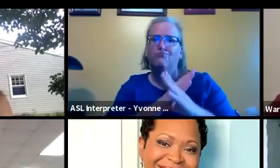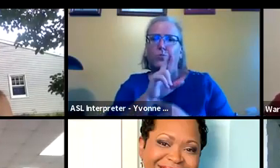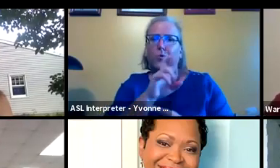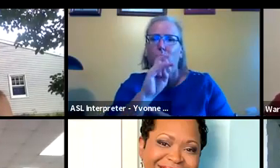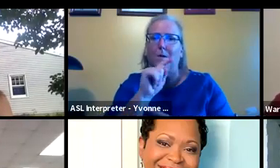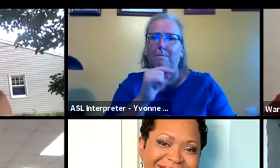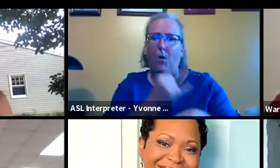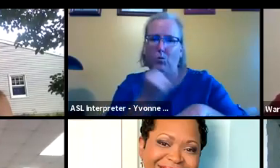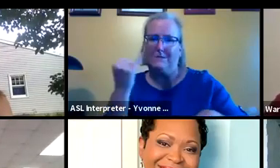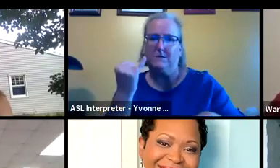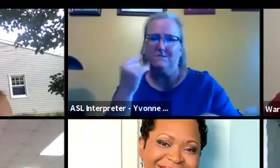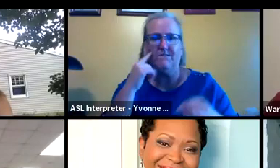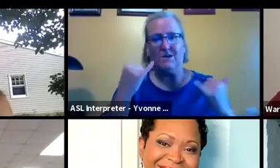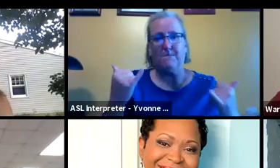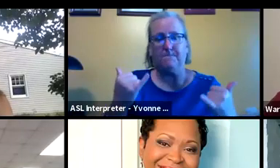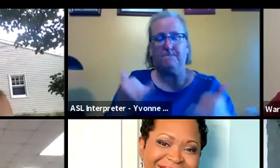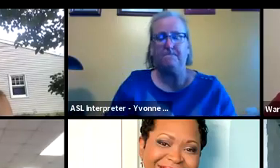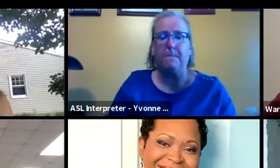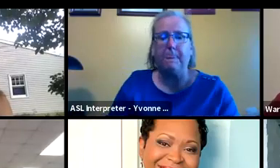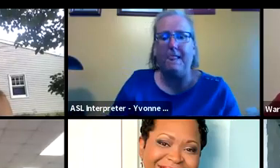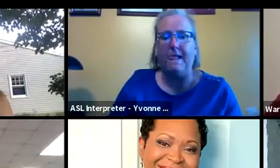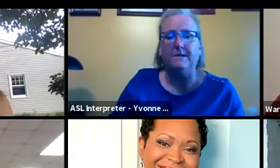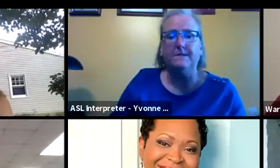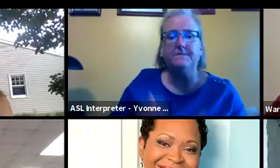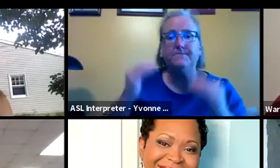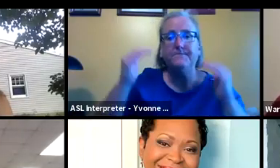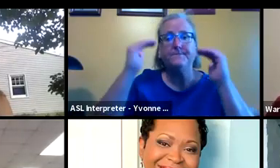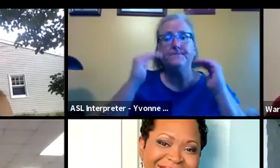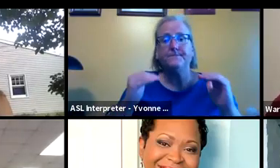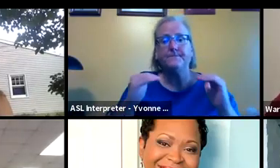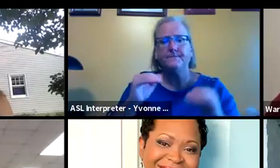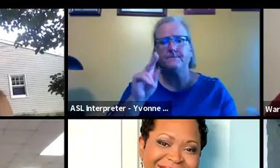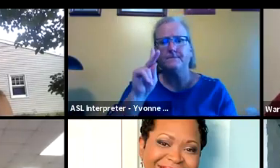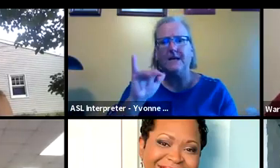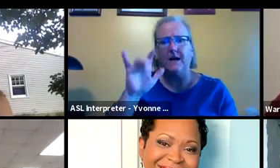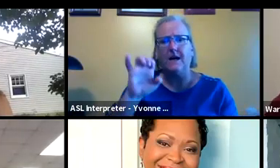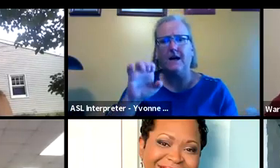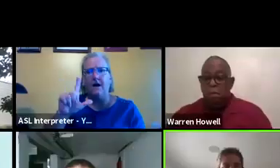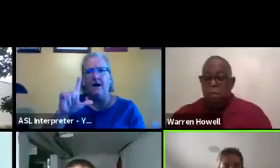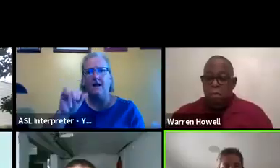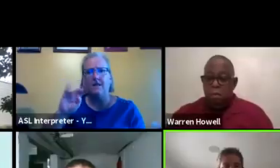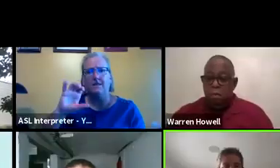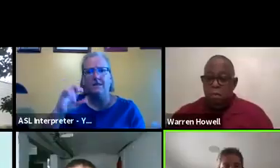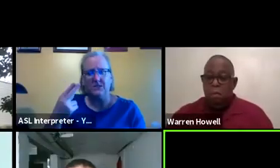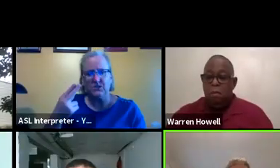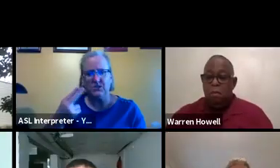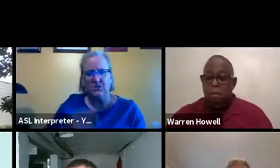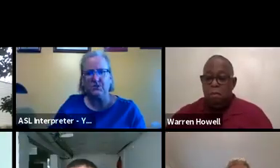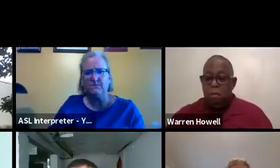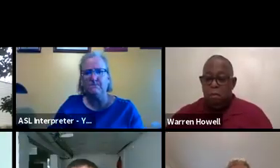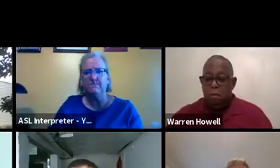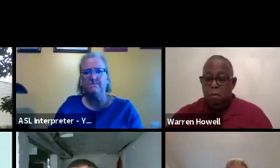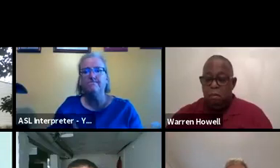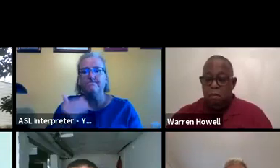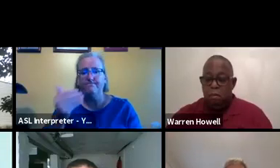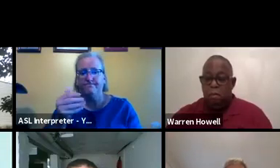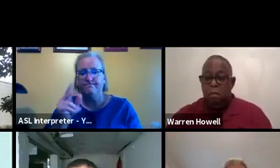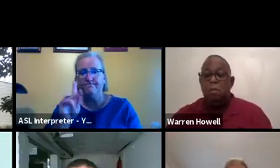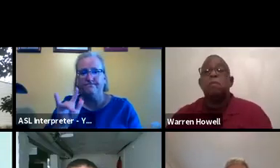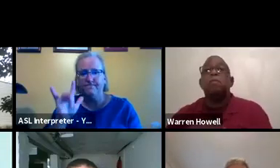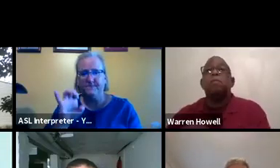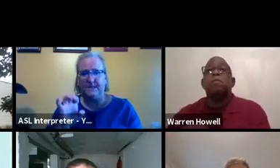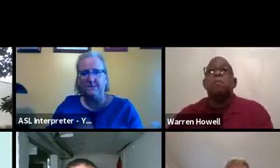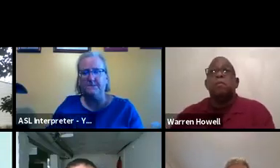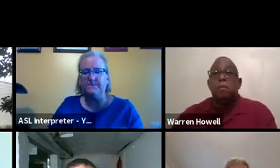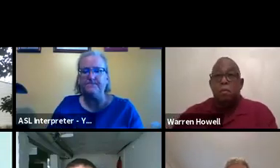you very much. Next up, we have Kyle Lynch. And he's unmuted. And he's unmuted, and you have some donated